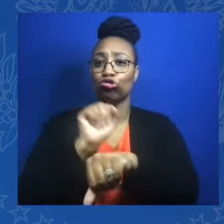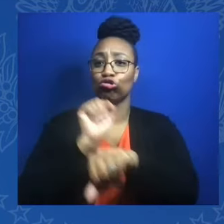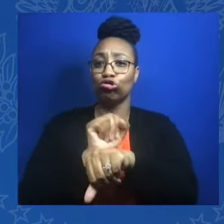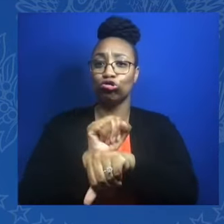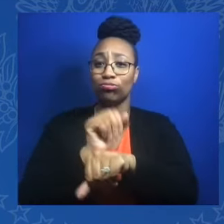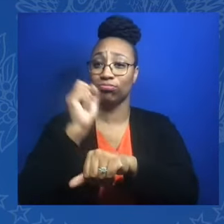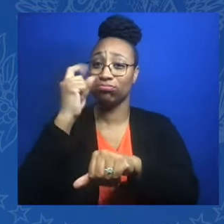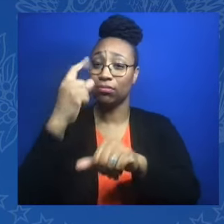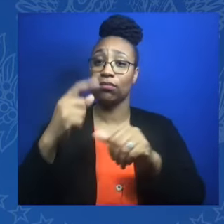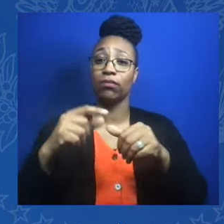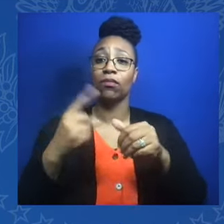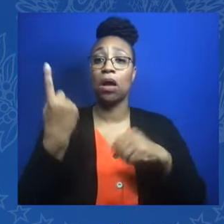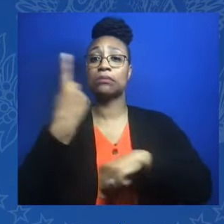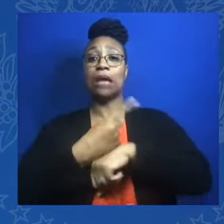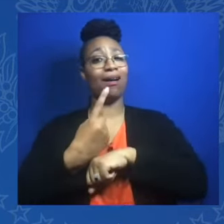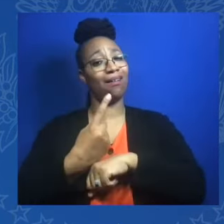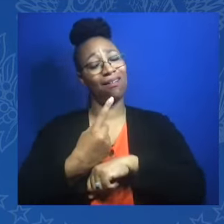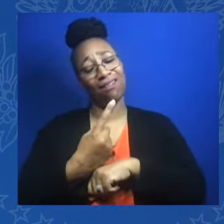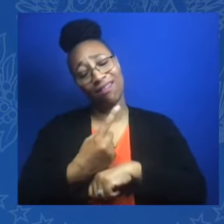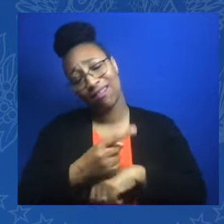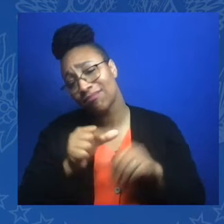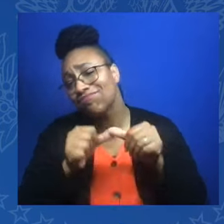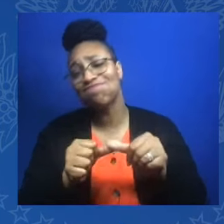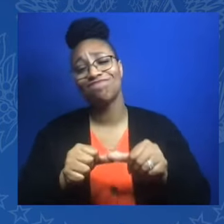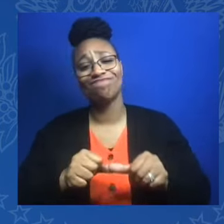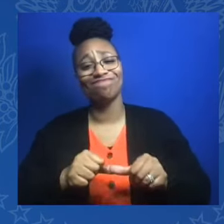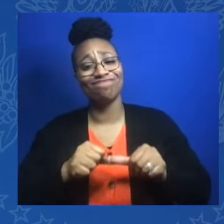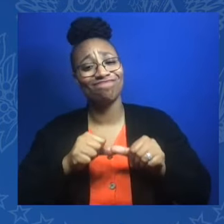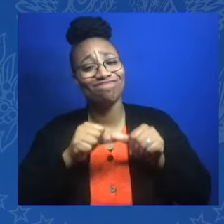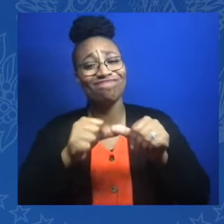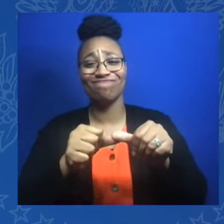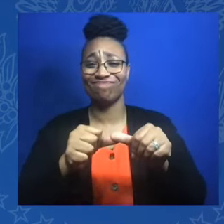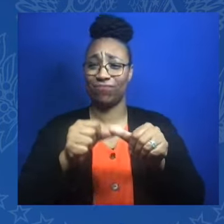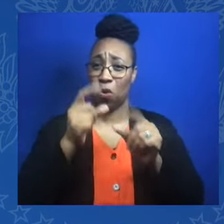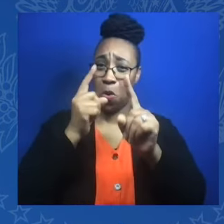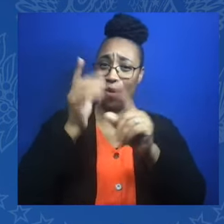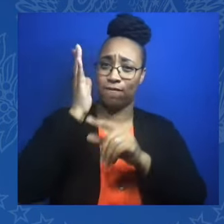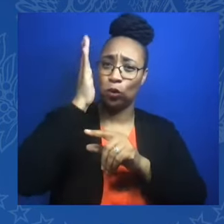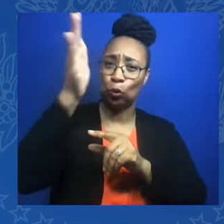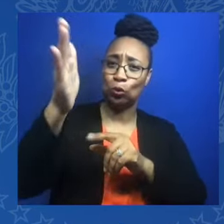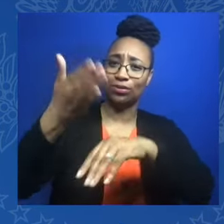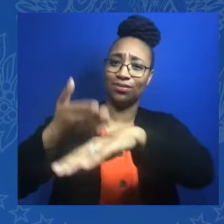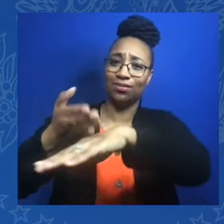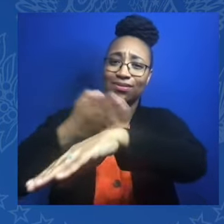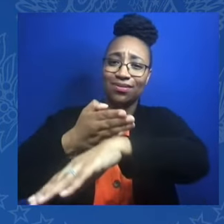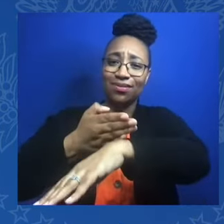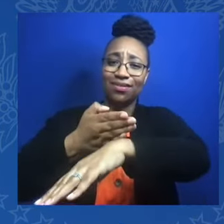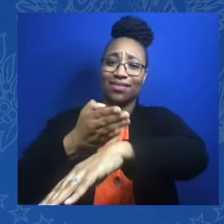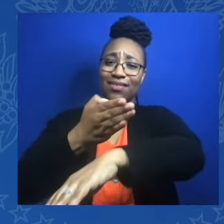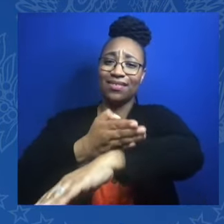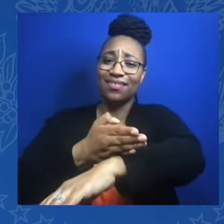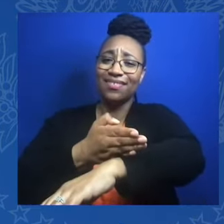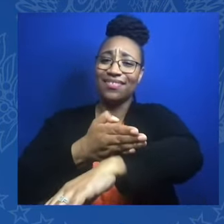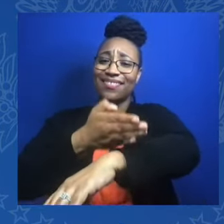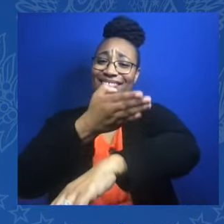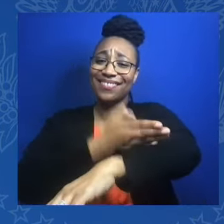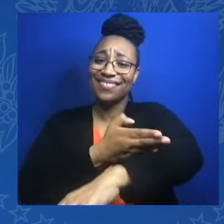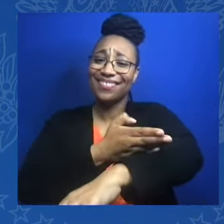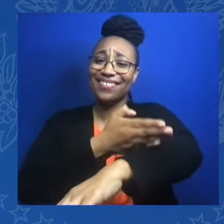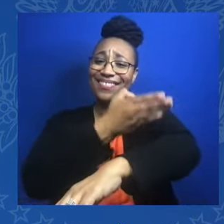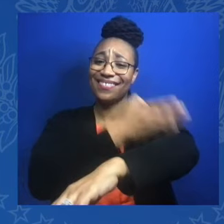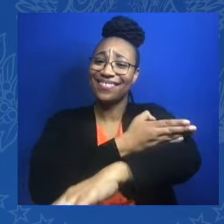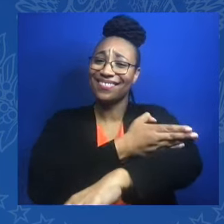and Natalia, their kids and grandkids. And we will meet this moment. Mr.